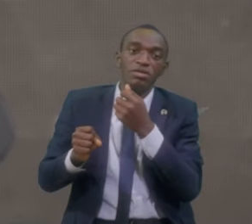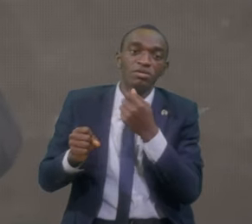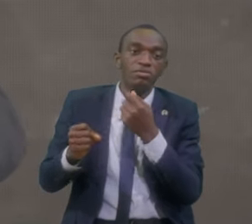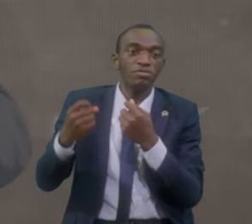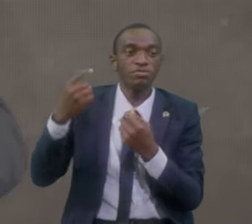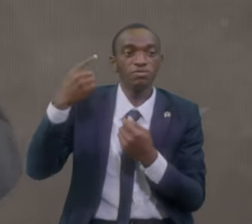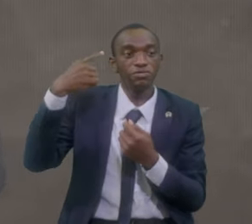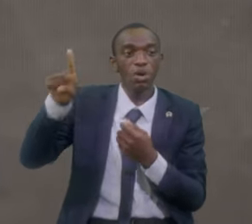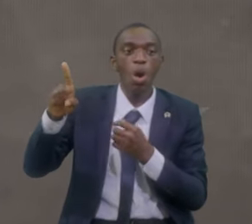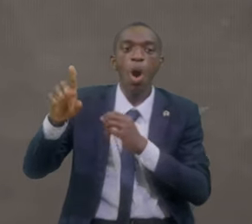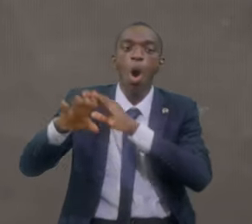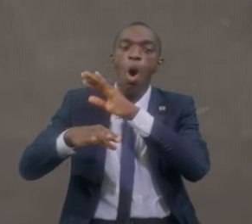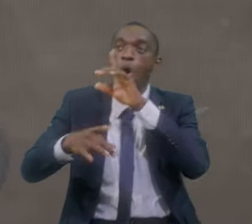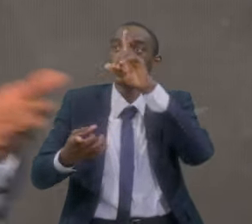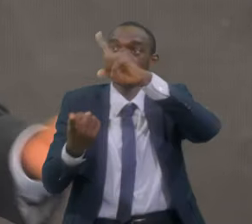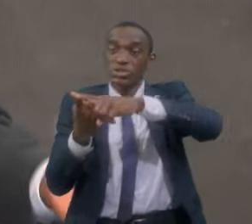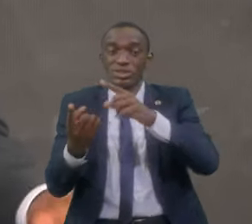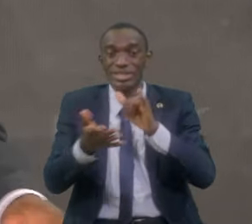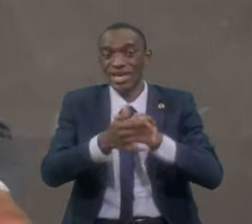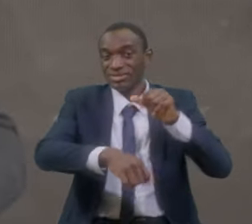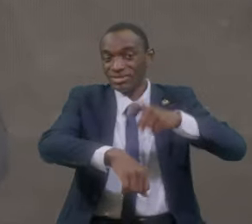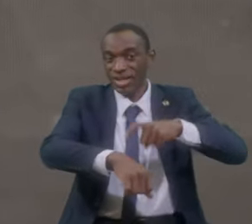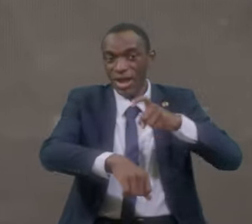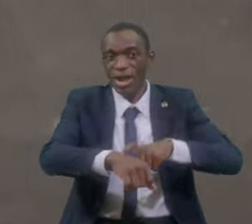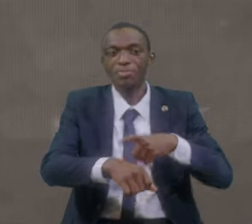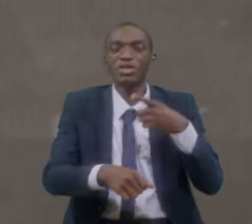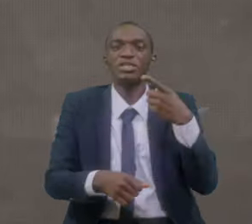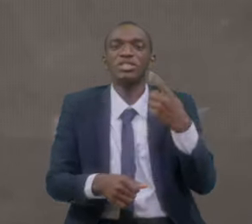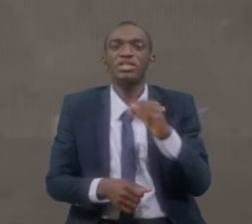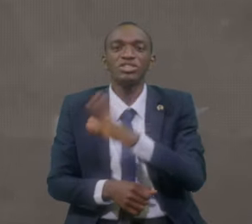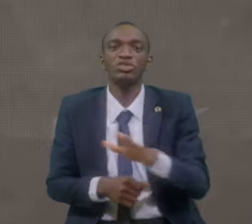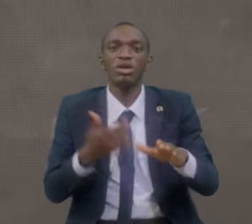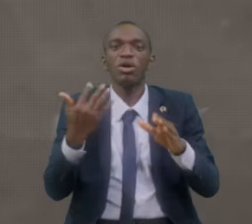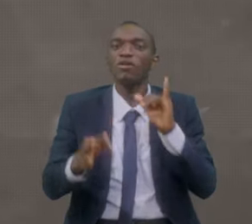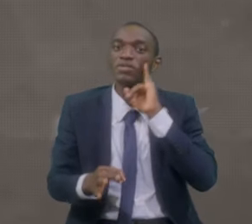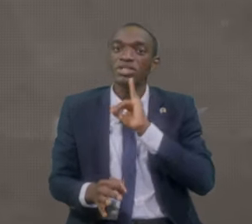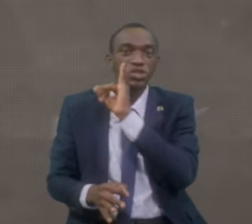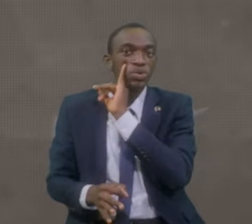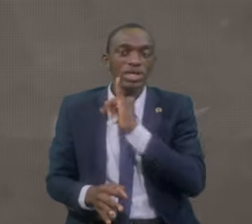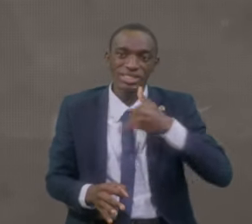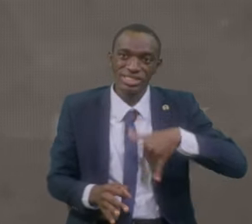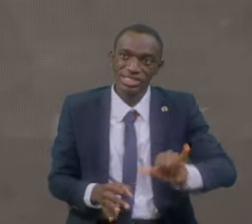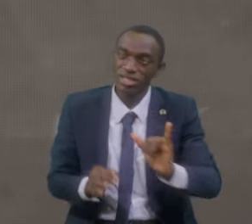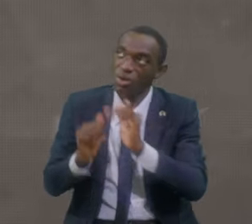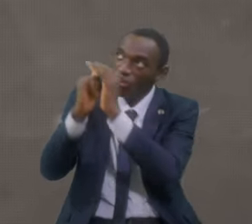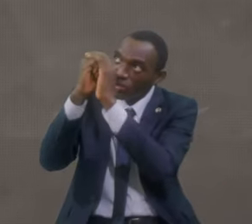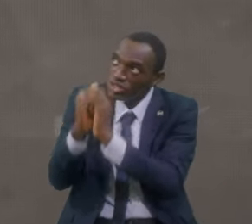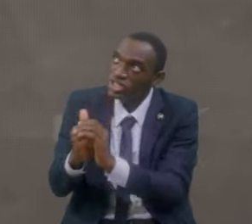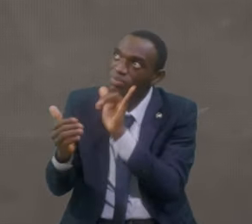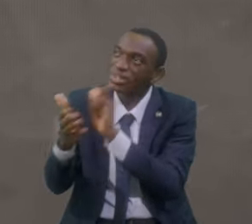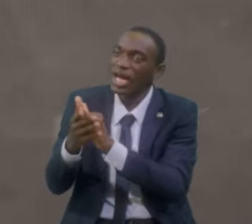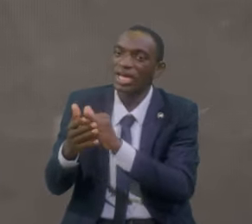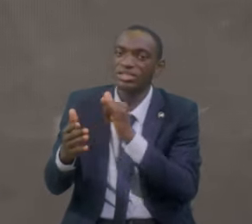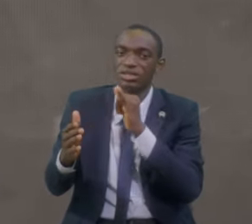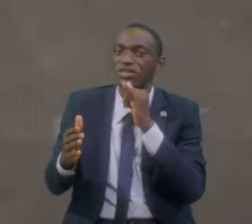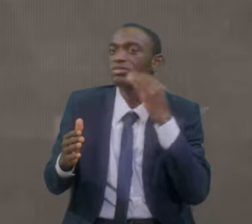the children of Israel did burn incense to it, and he